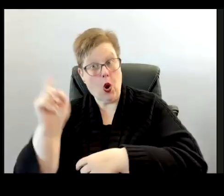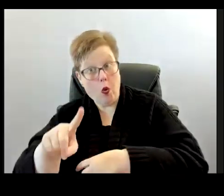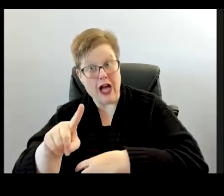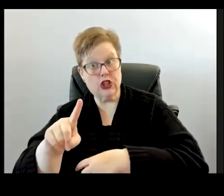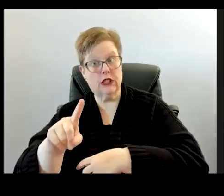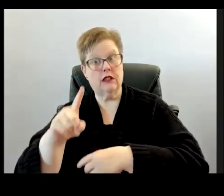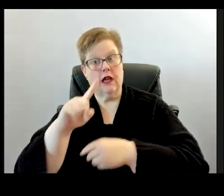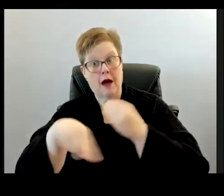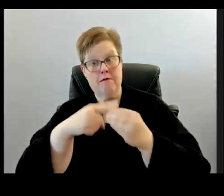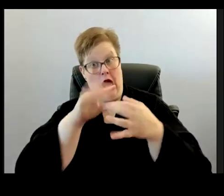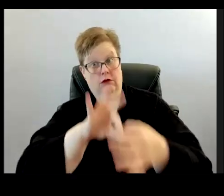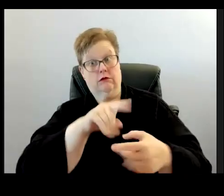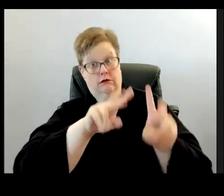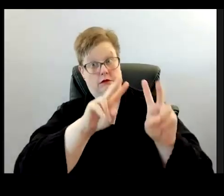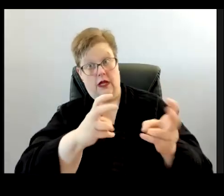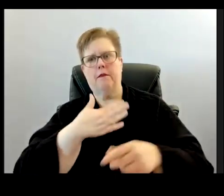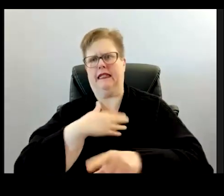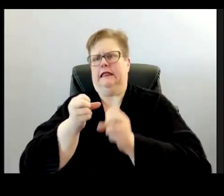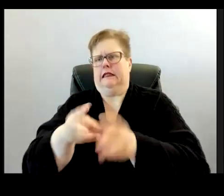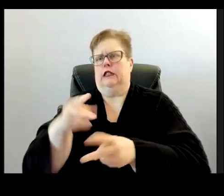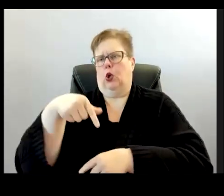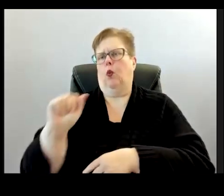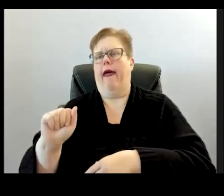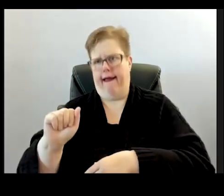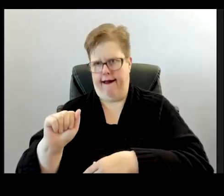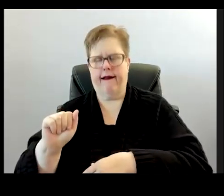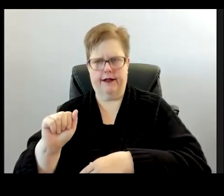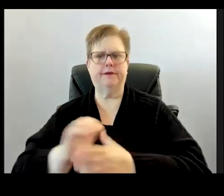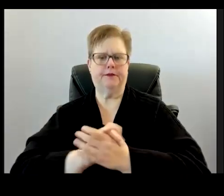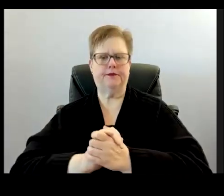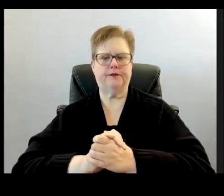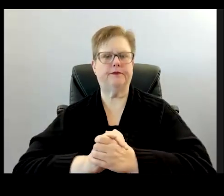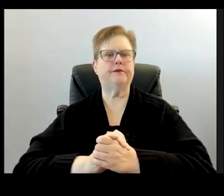during the QA session, please do put them in the QA area.